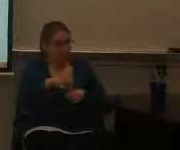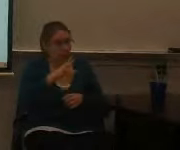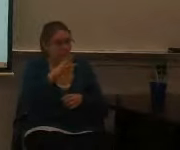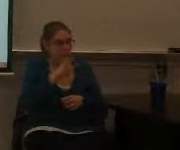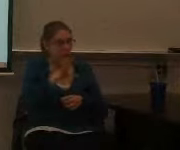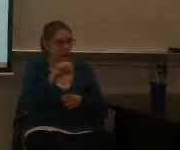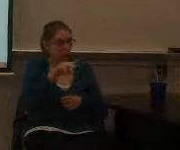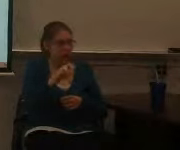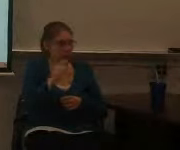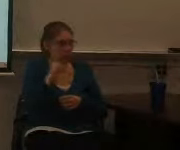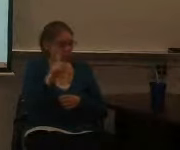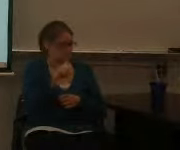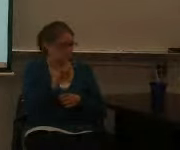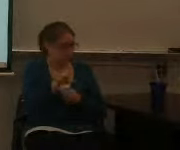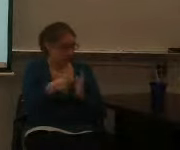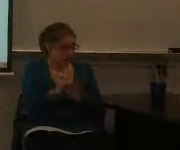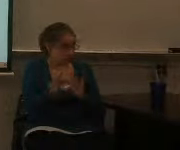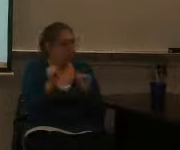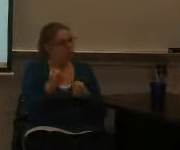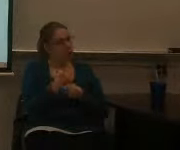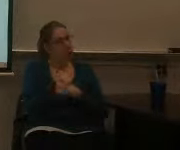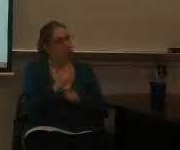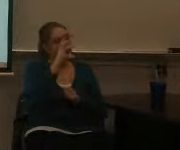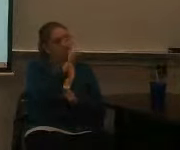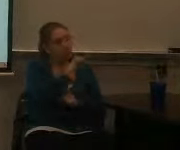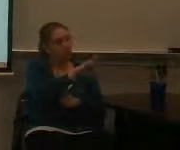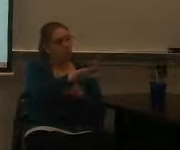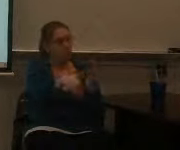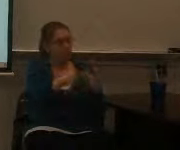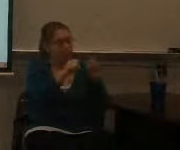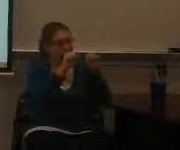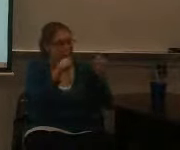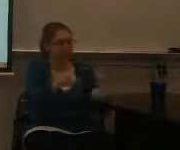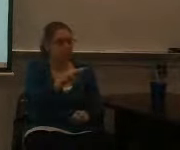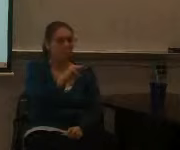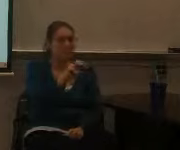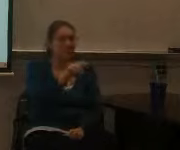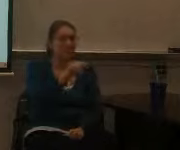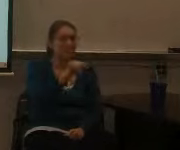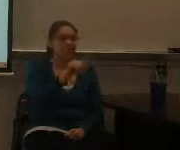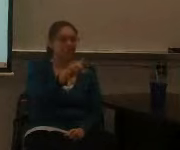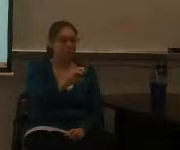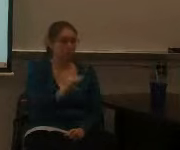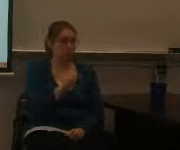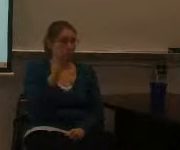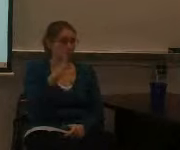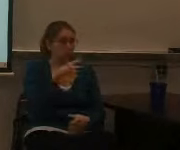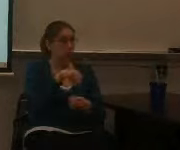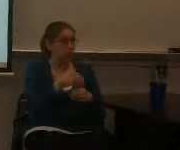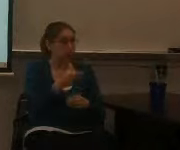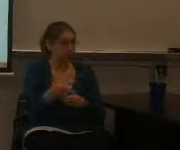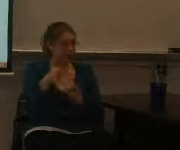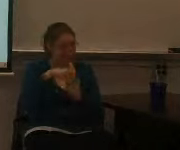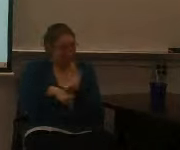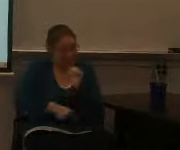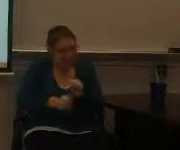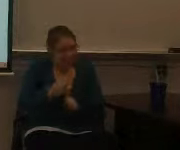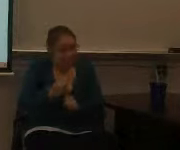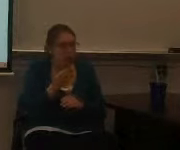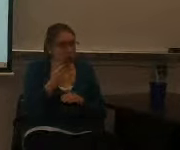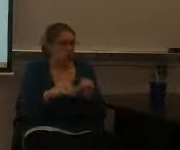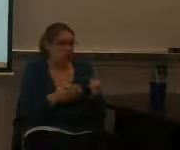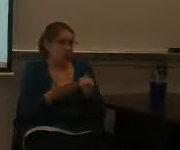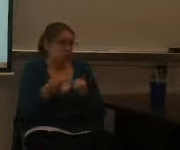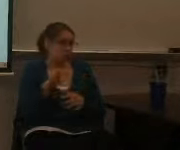period, you can make an estimate of whole system metabolism. And that would include things that were down deeper other than the stuff that you got